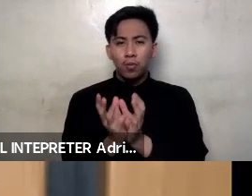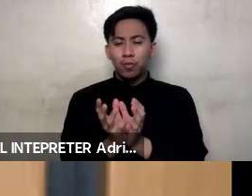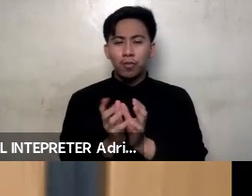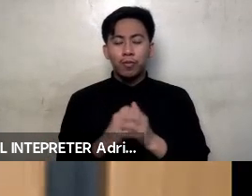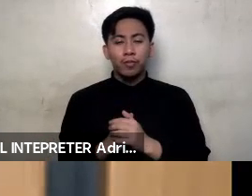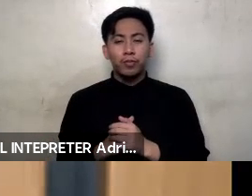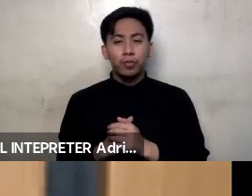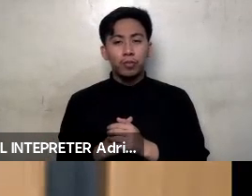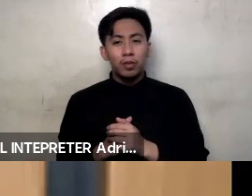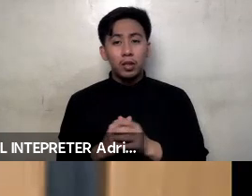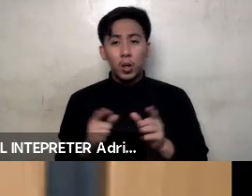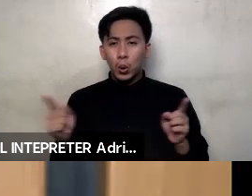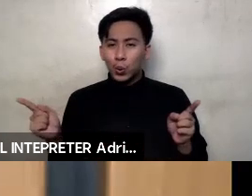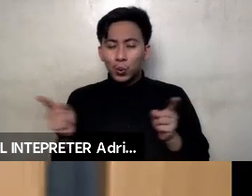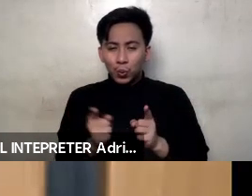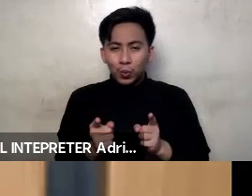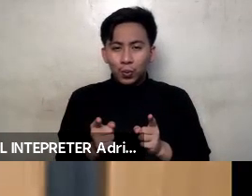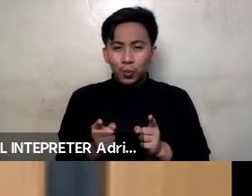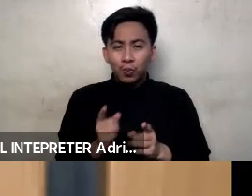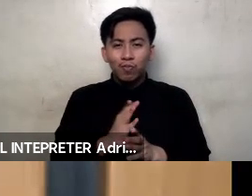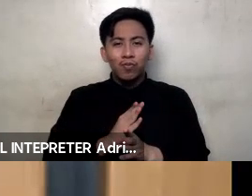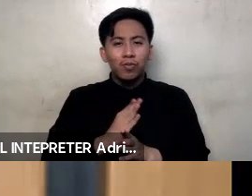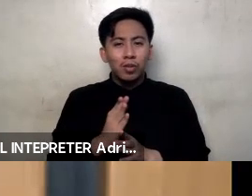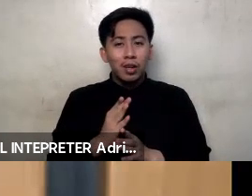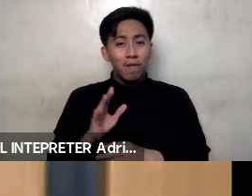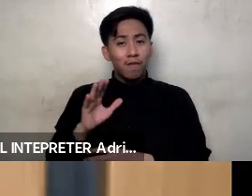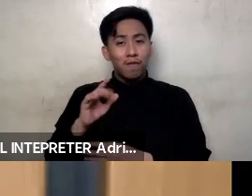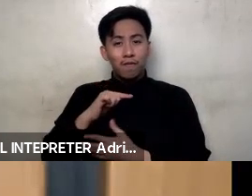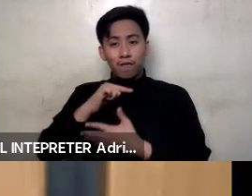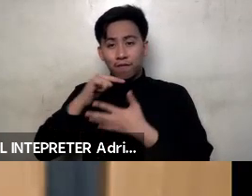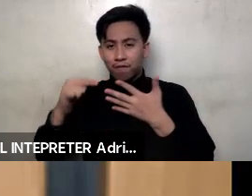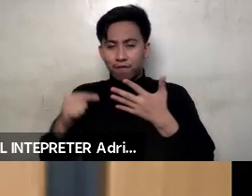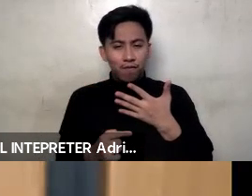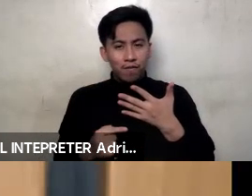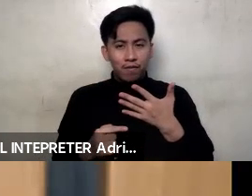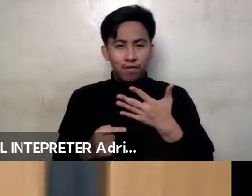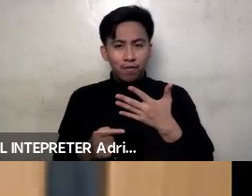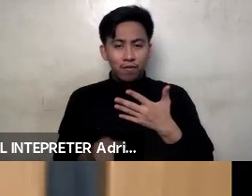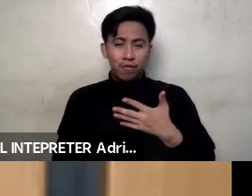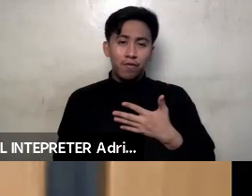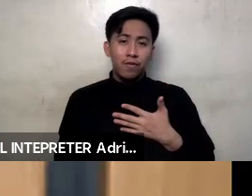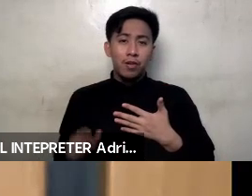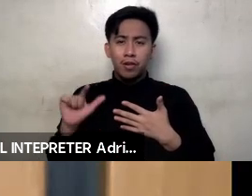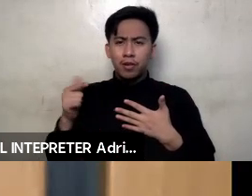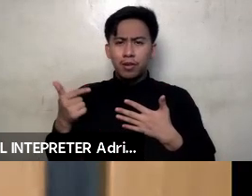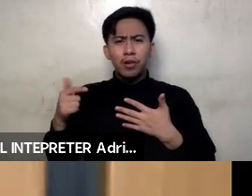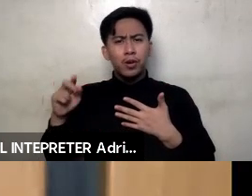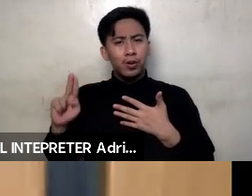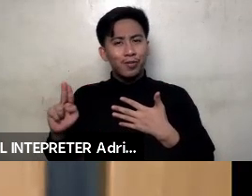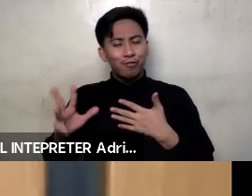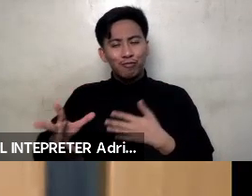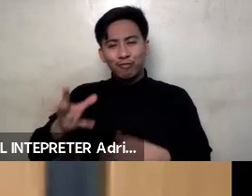In summary, these are the 5 takeaways the LGU has learned through